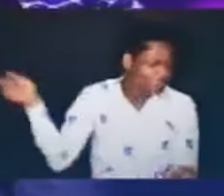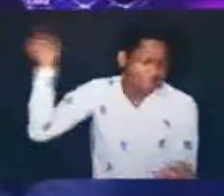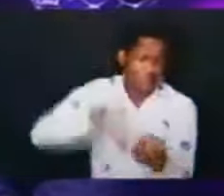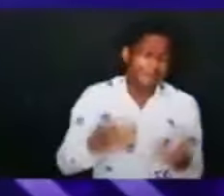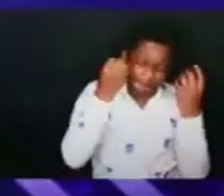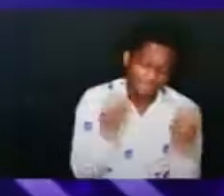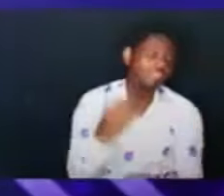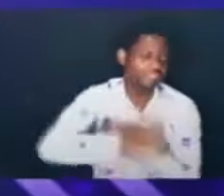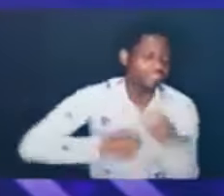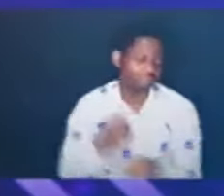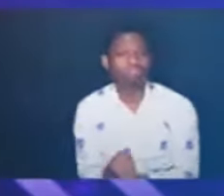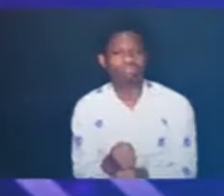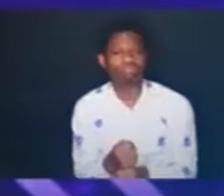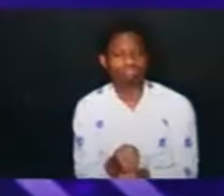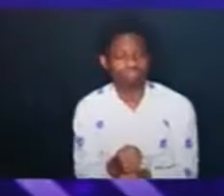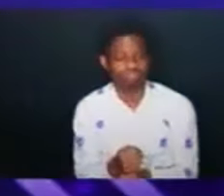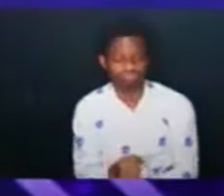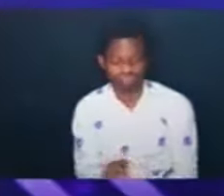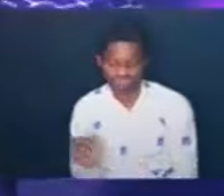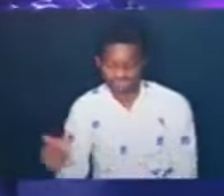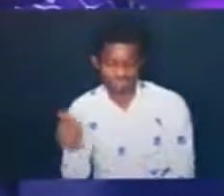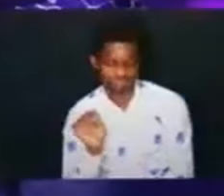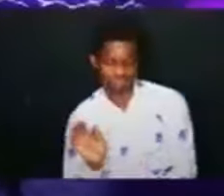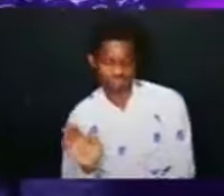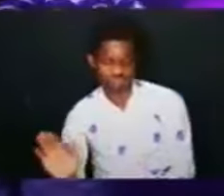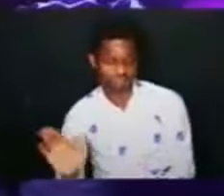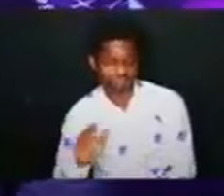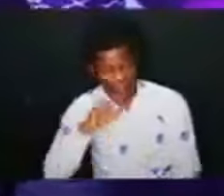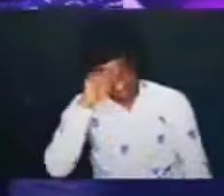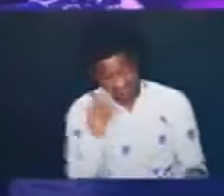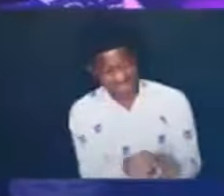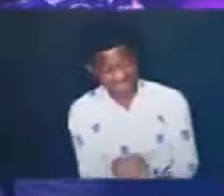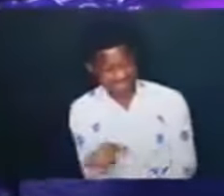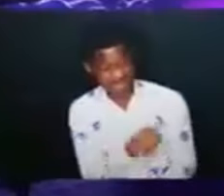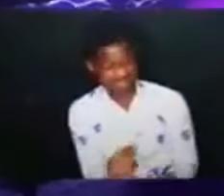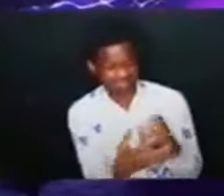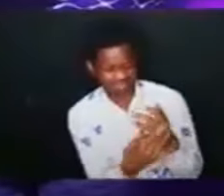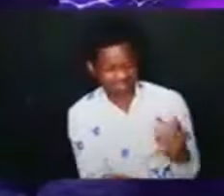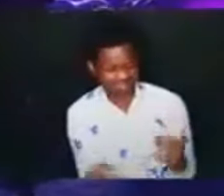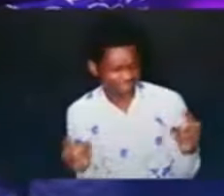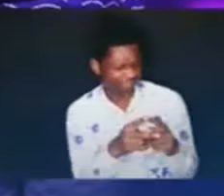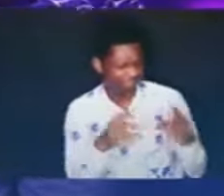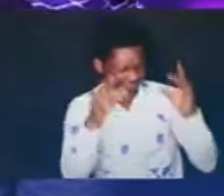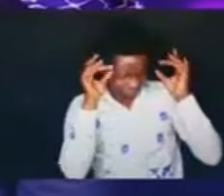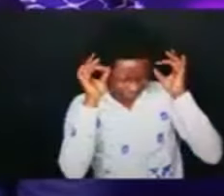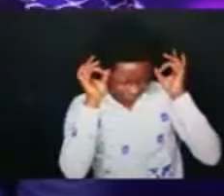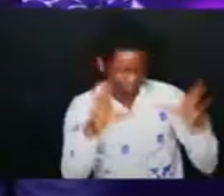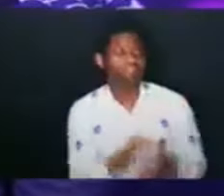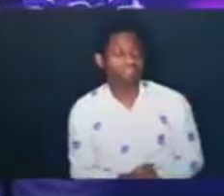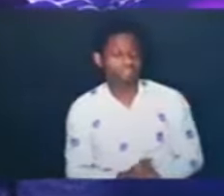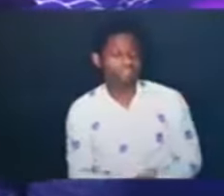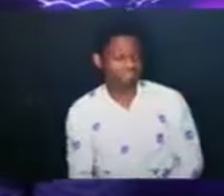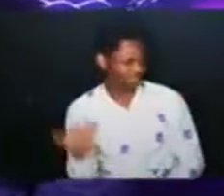bebre blood brothers enuanom a woni no fie funu krom. It is devilish. We e ya bone